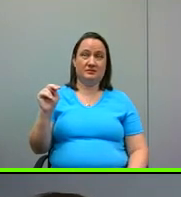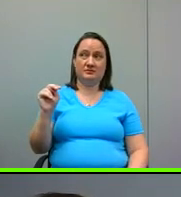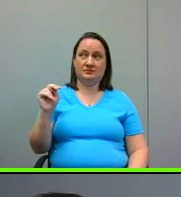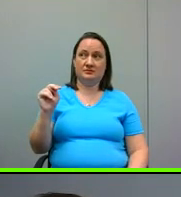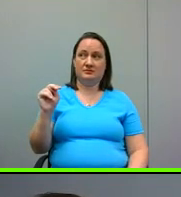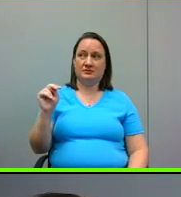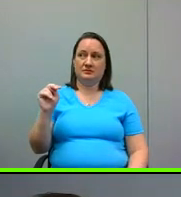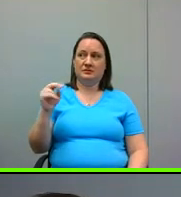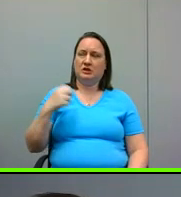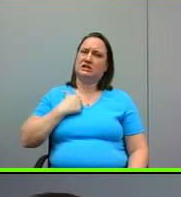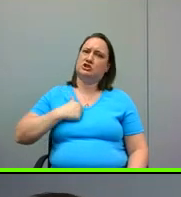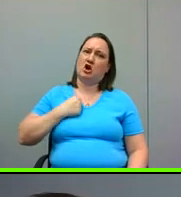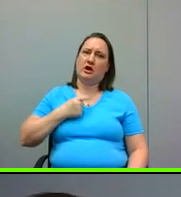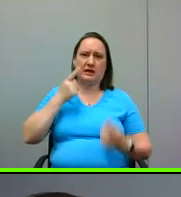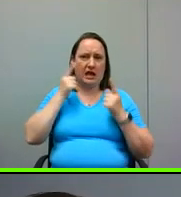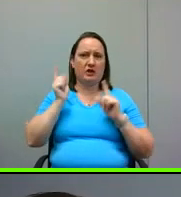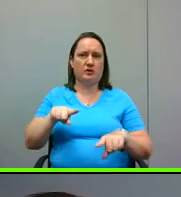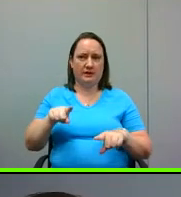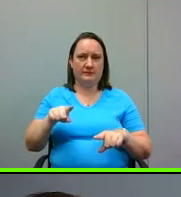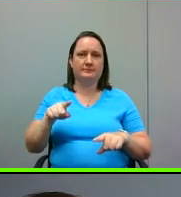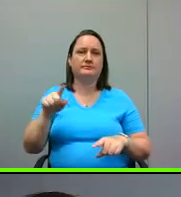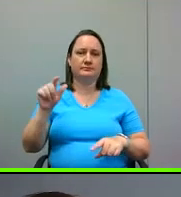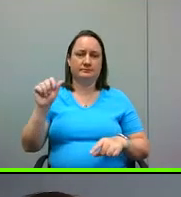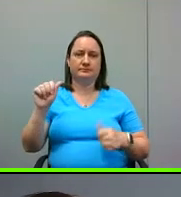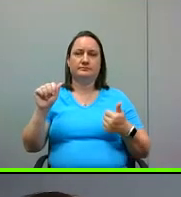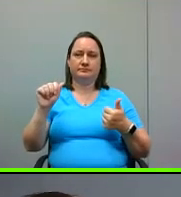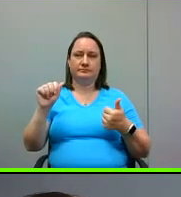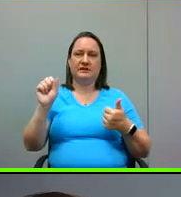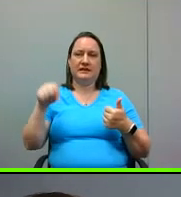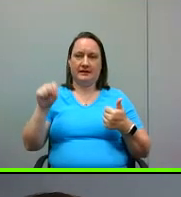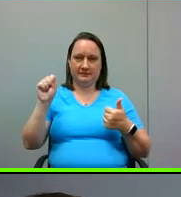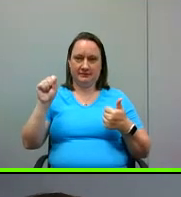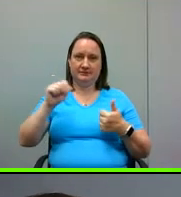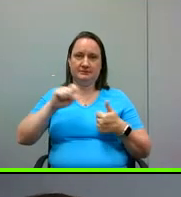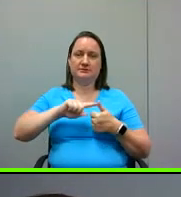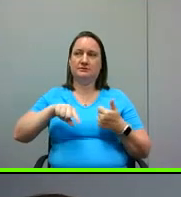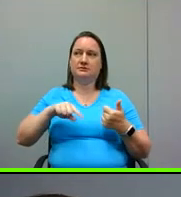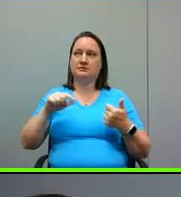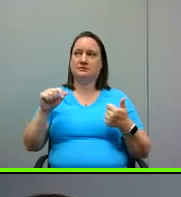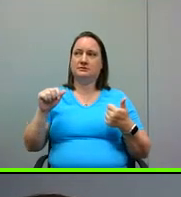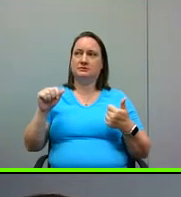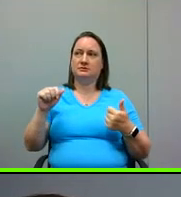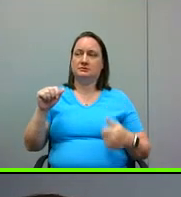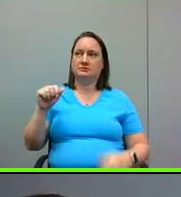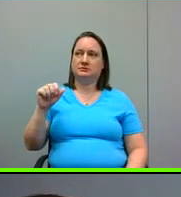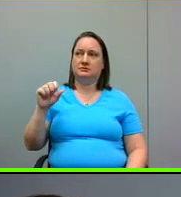Sorry, I agree. All right, that's a yes.